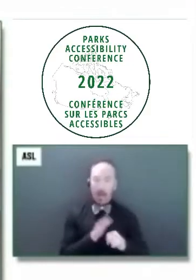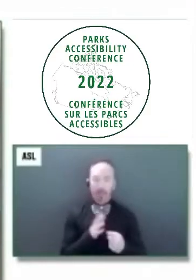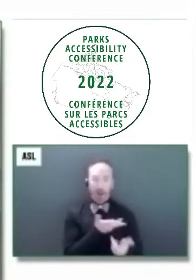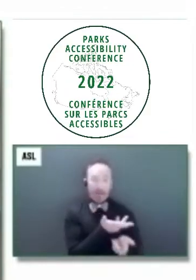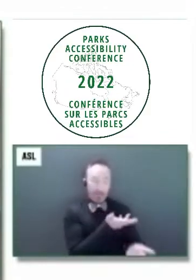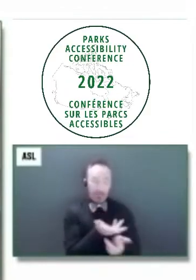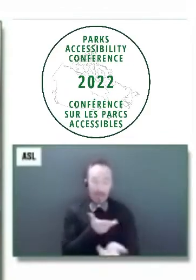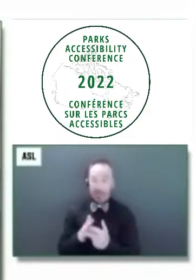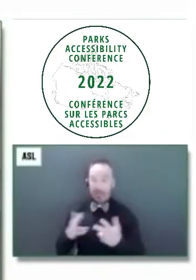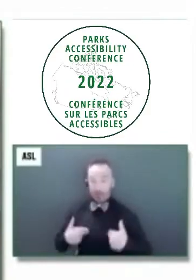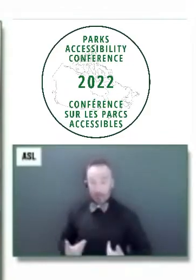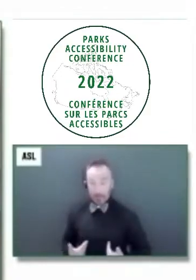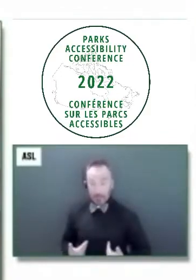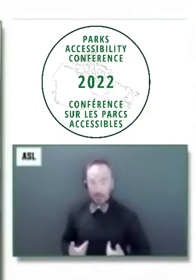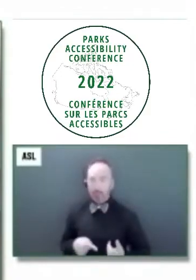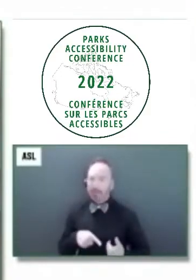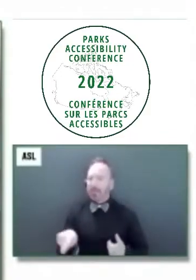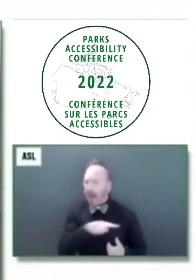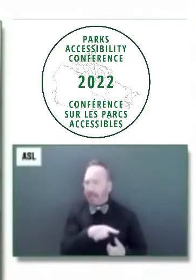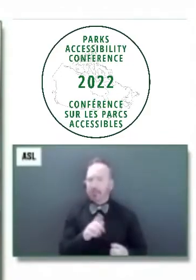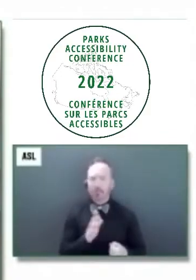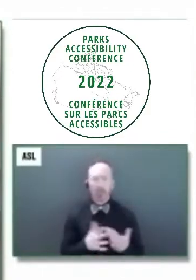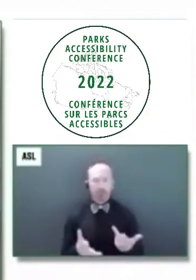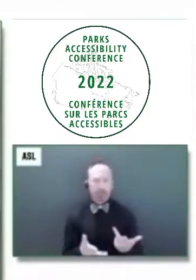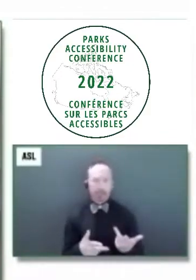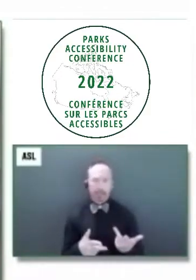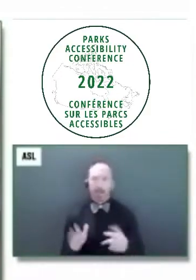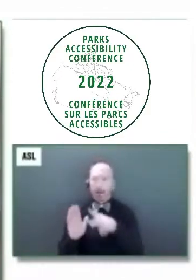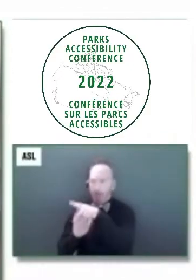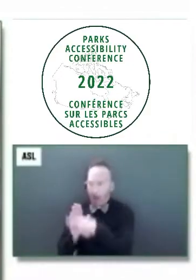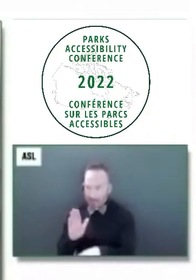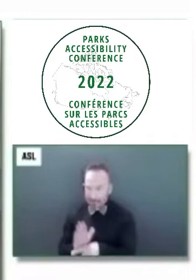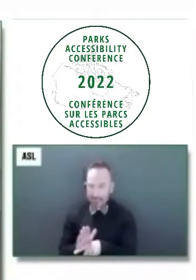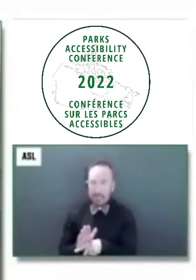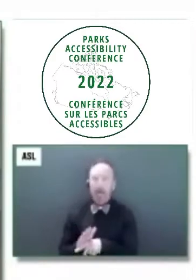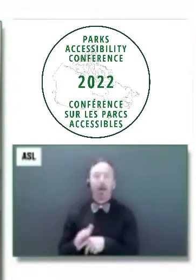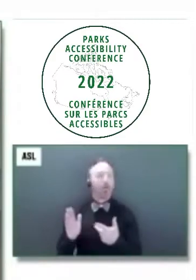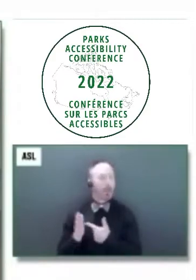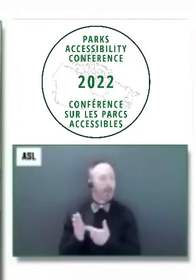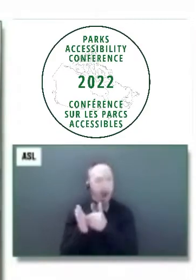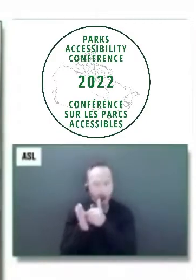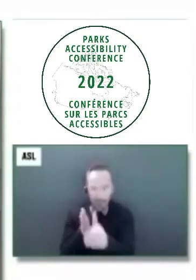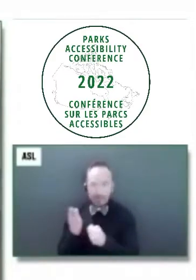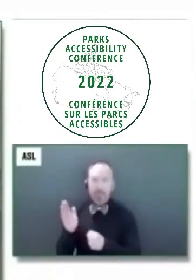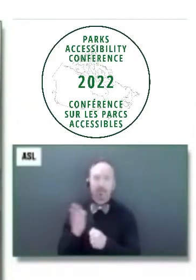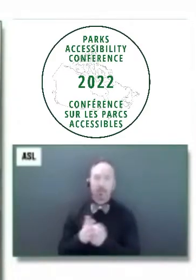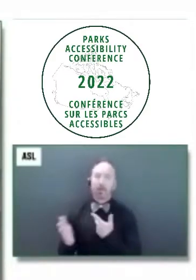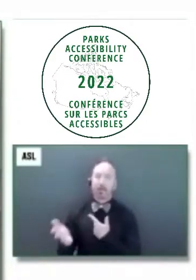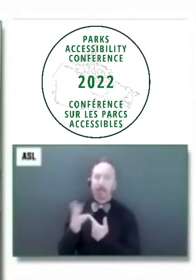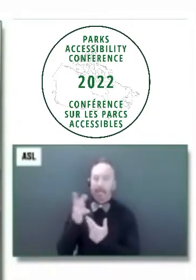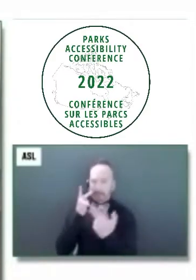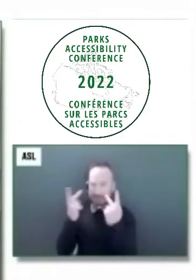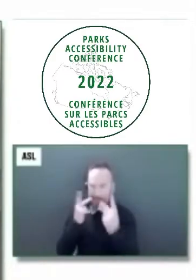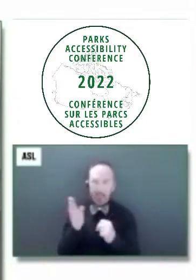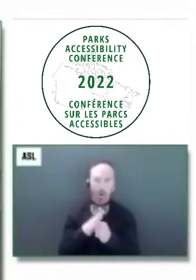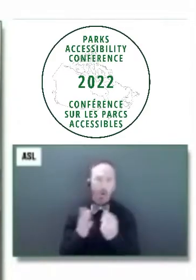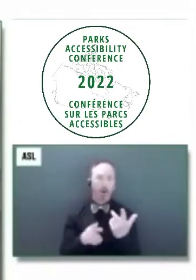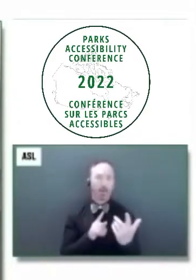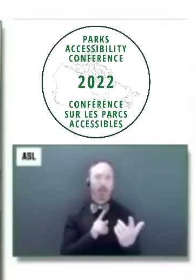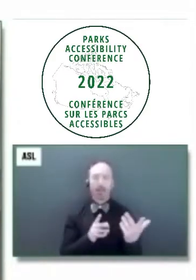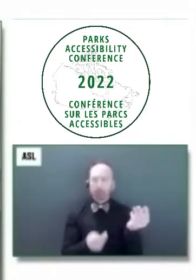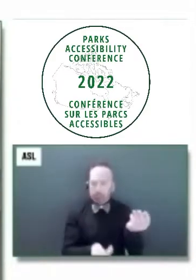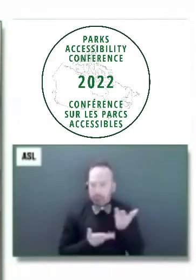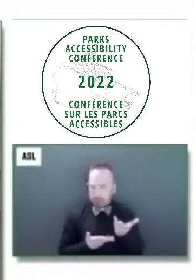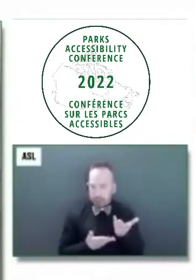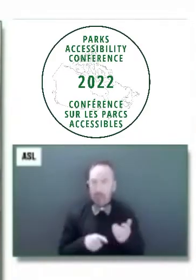best served by rigorous applications of the policies we are often surrounded by. For coffee shop number 3, the ability for a customer to go